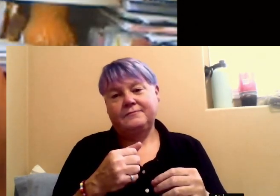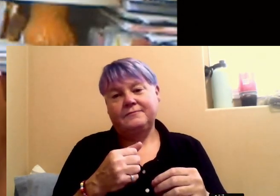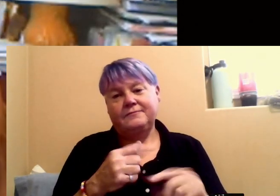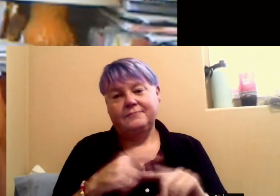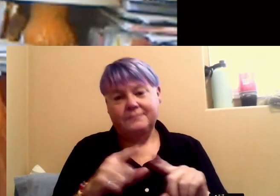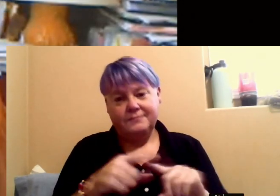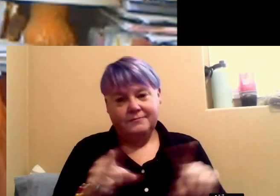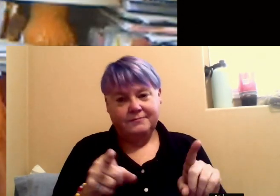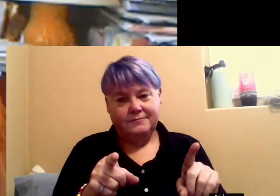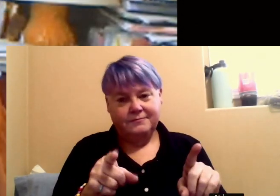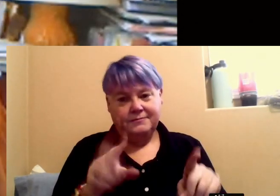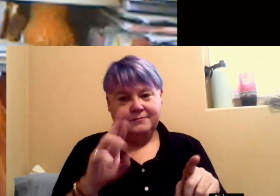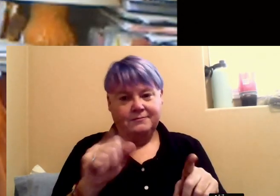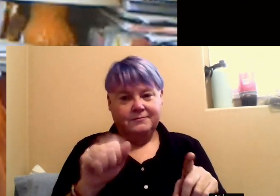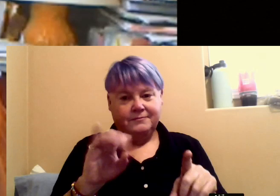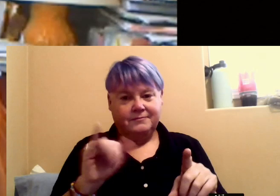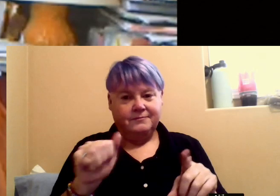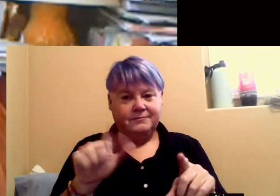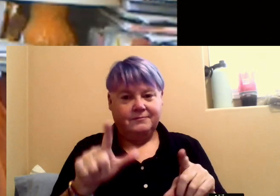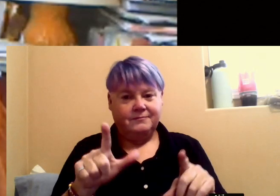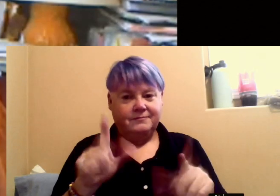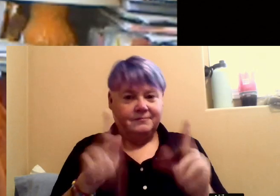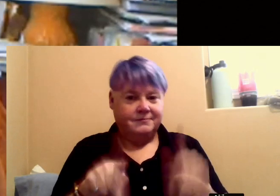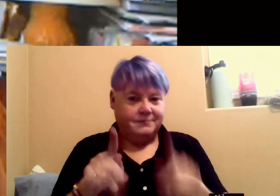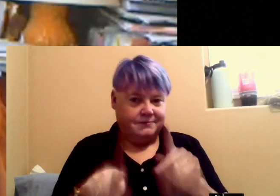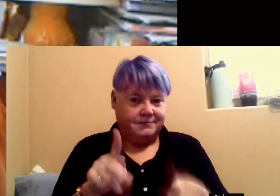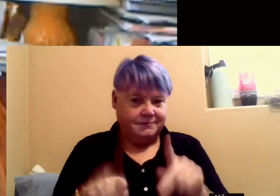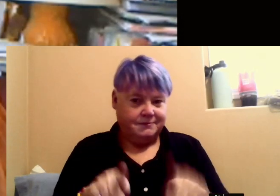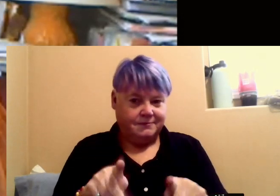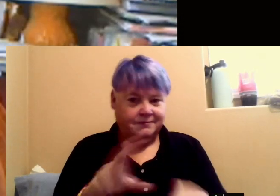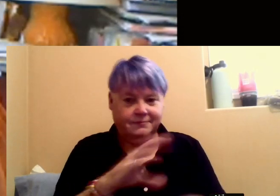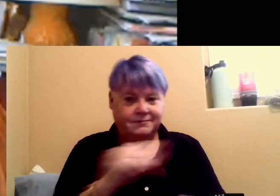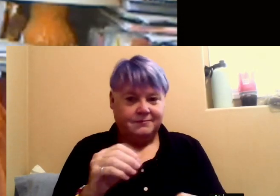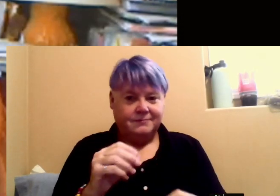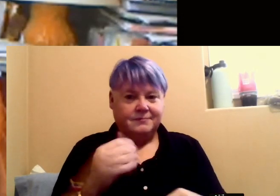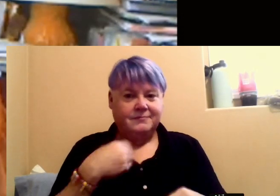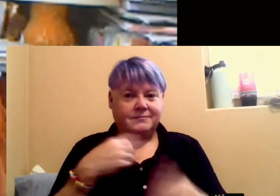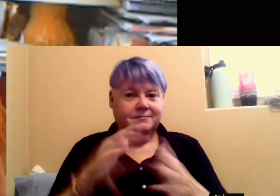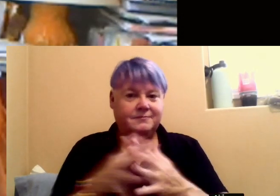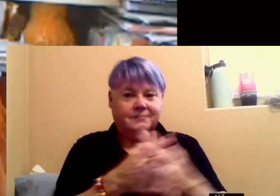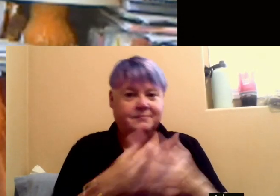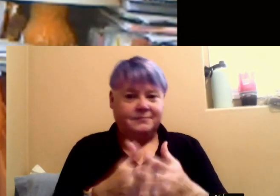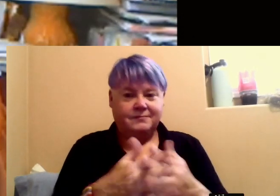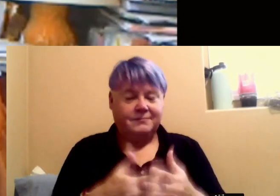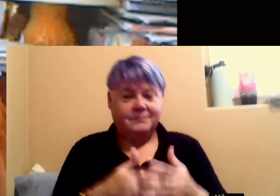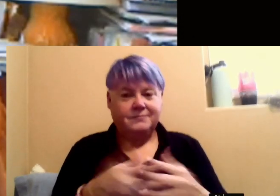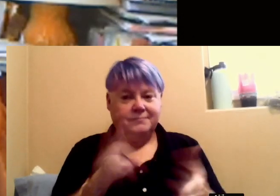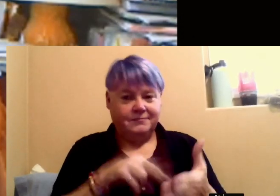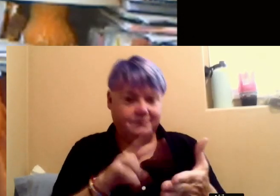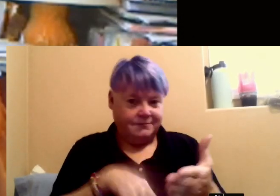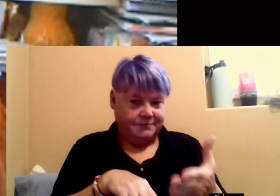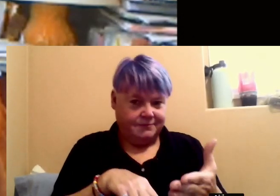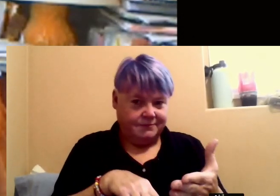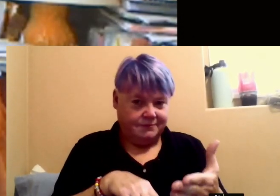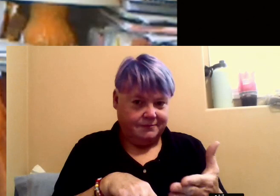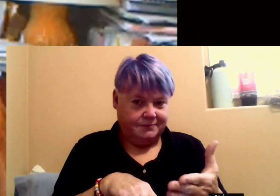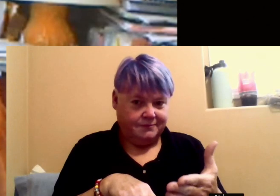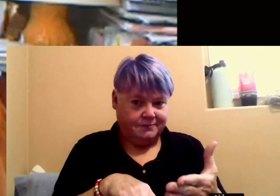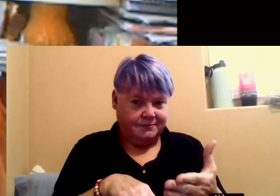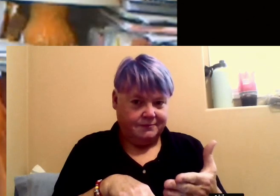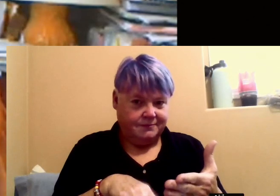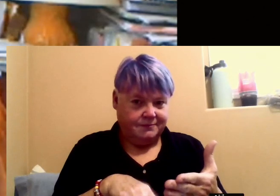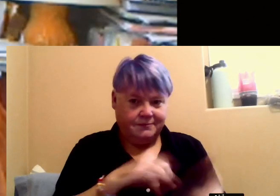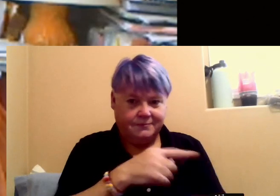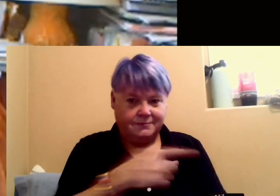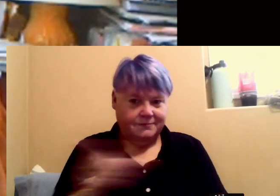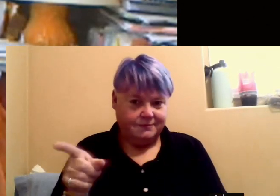racialized people in touch with the healthcare system, and I had a U.S. sensitivity reader read it, and they